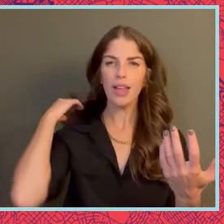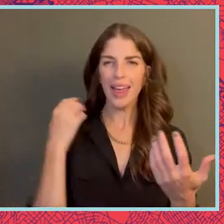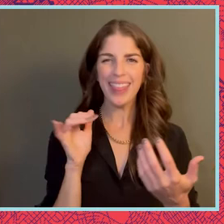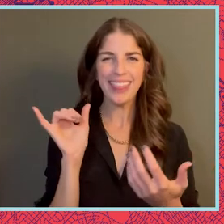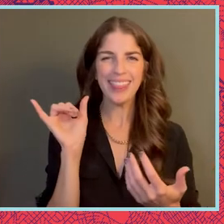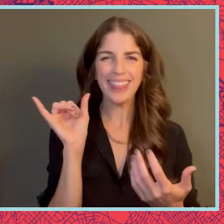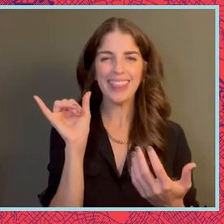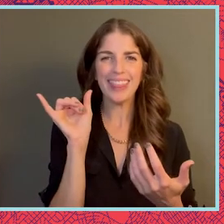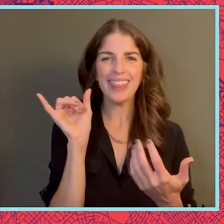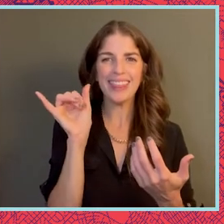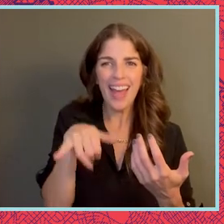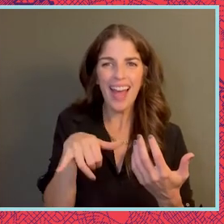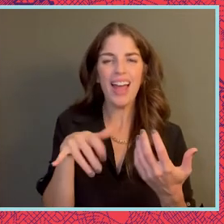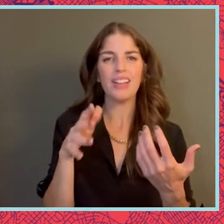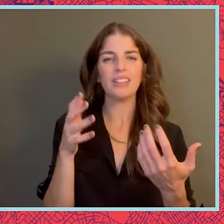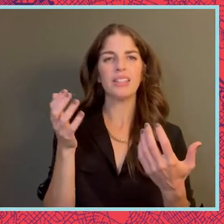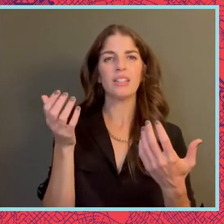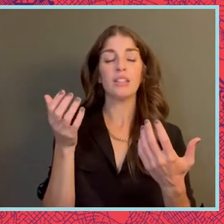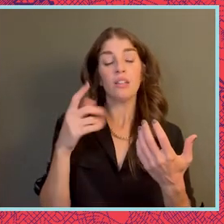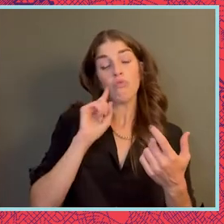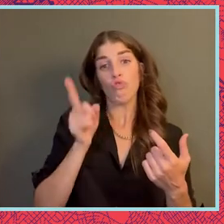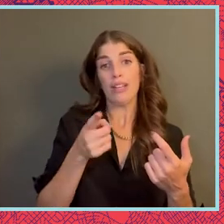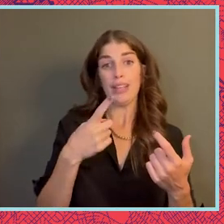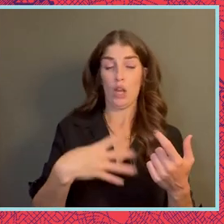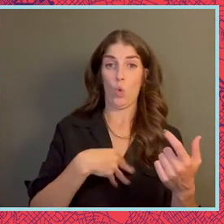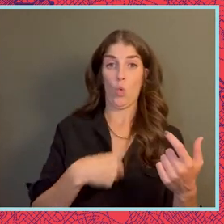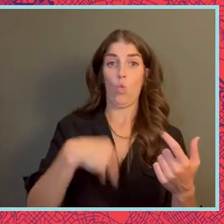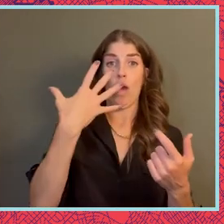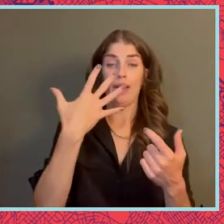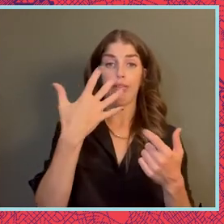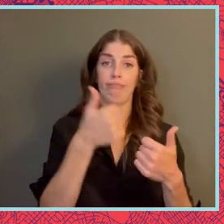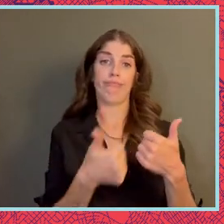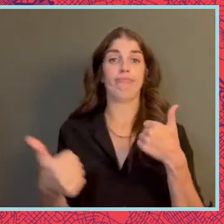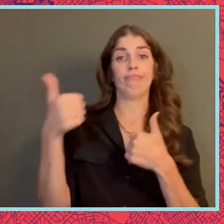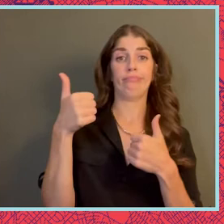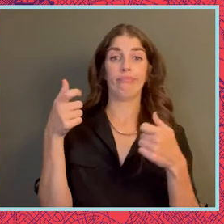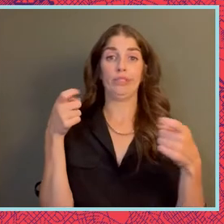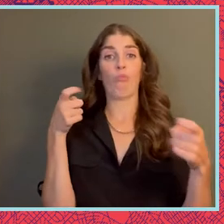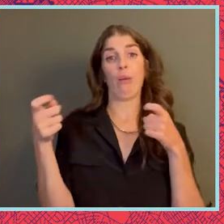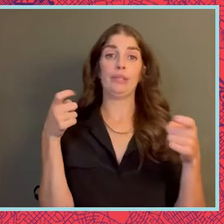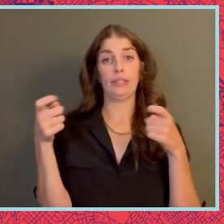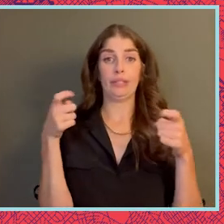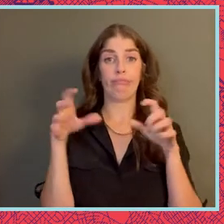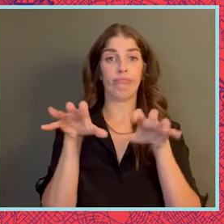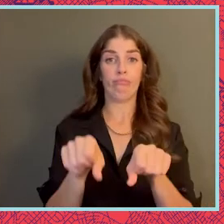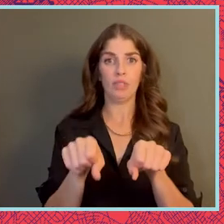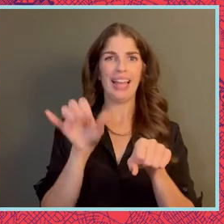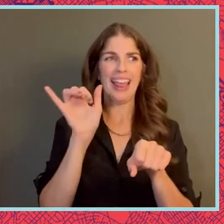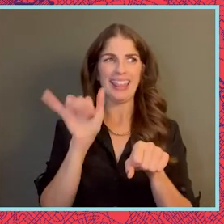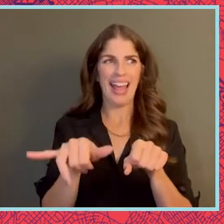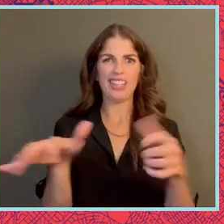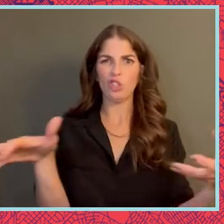and how destructive and distorting white supremacy is of the things that we claim to